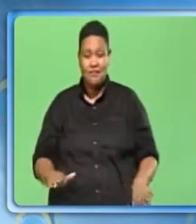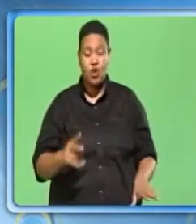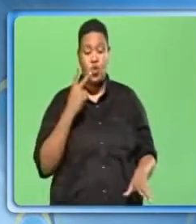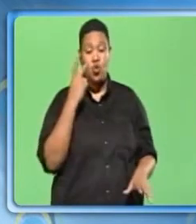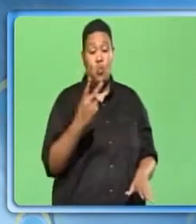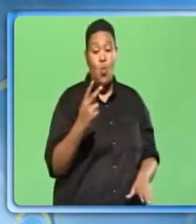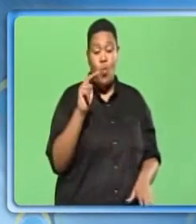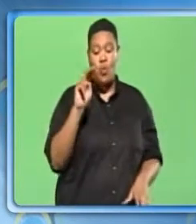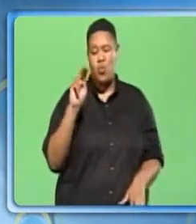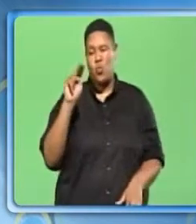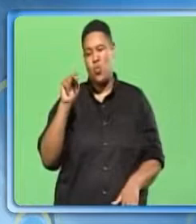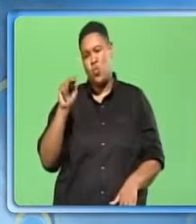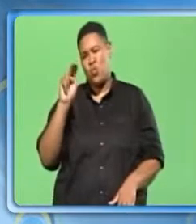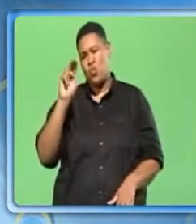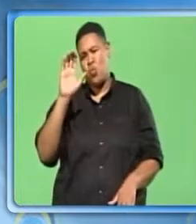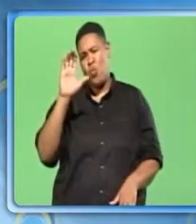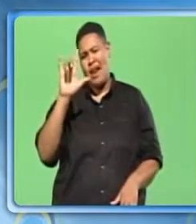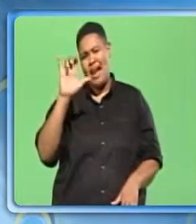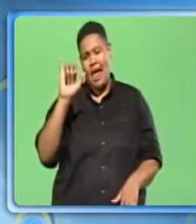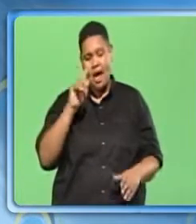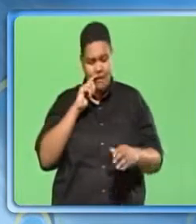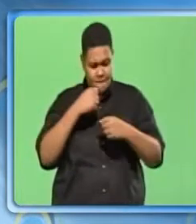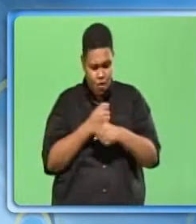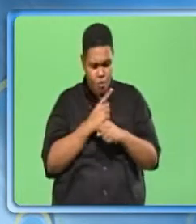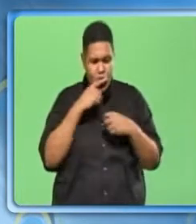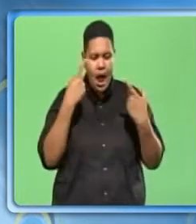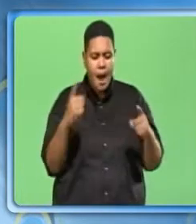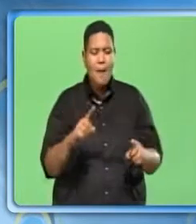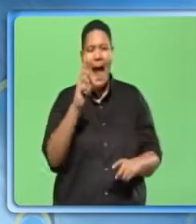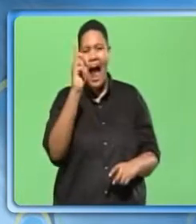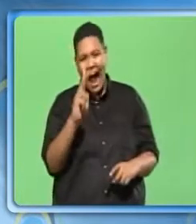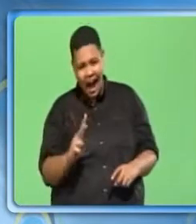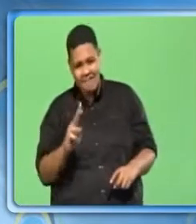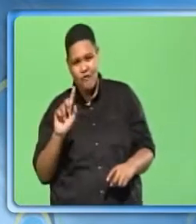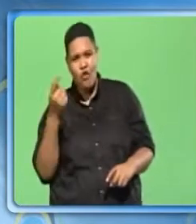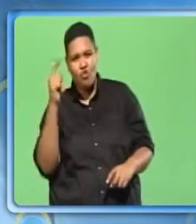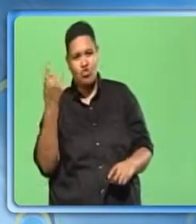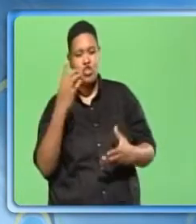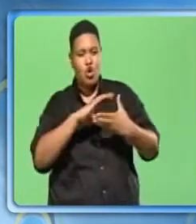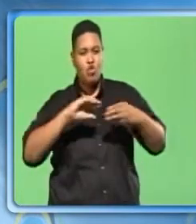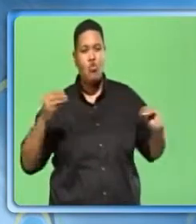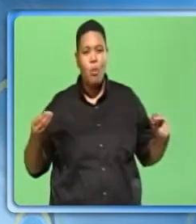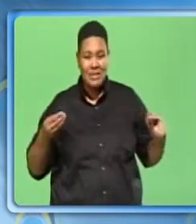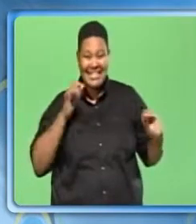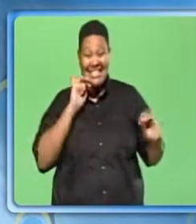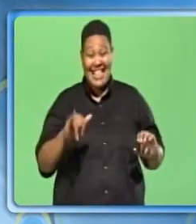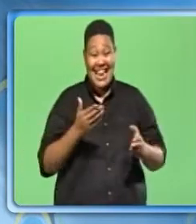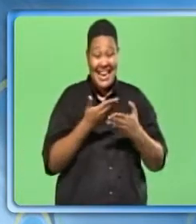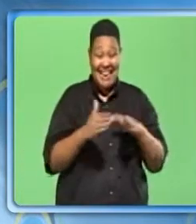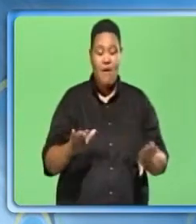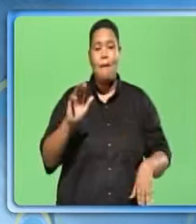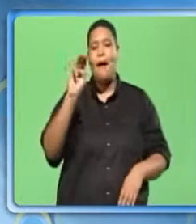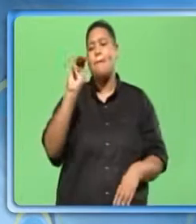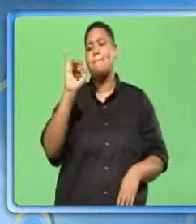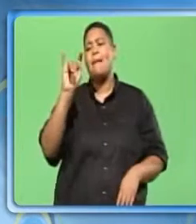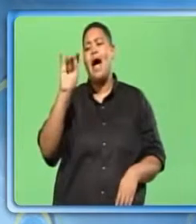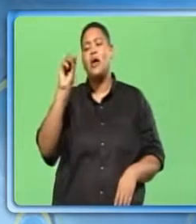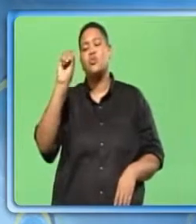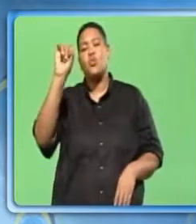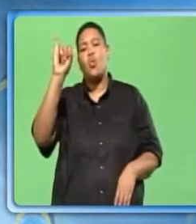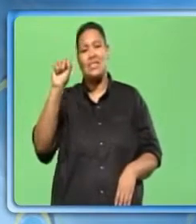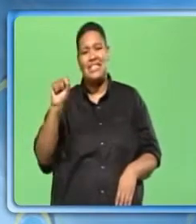formed contains only half of the original chromosome. The daughter nuclei then divides by mitosis and